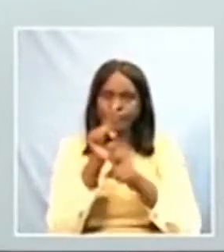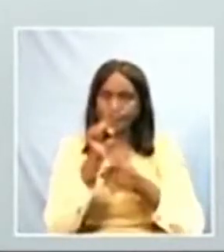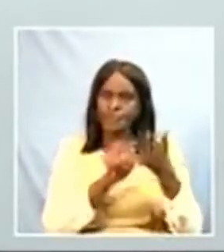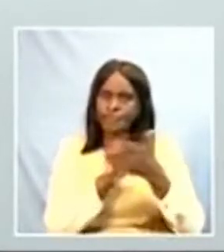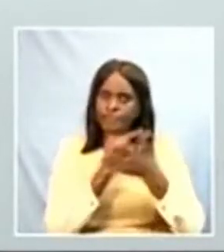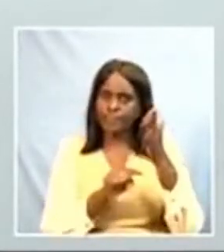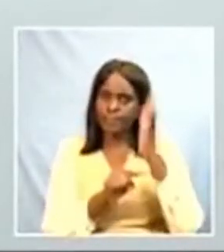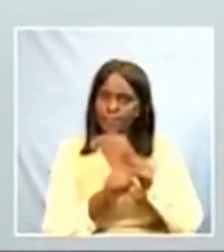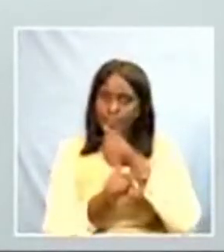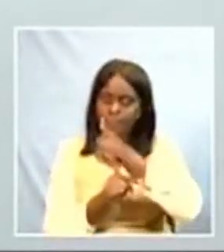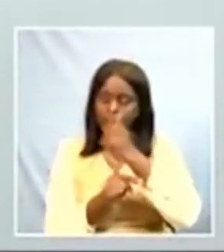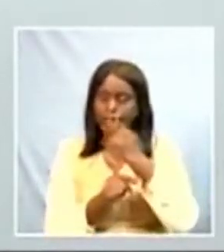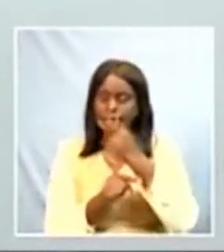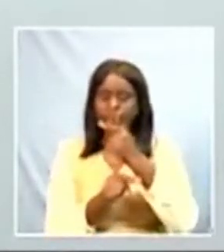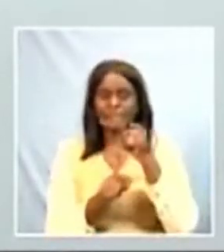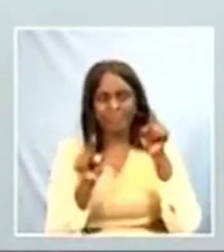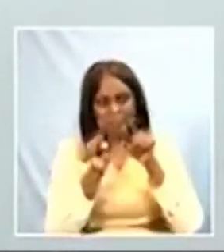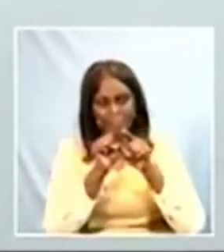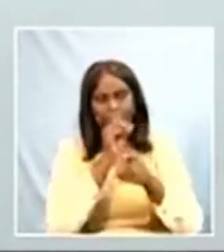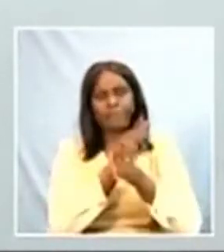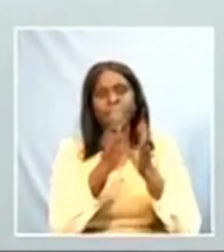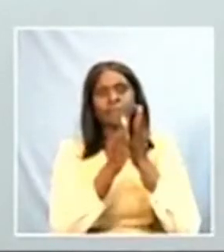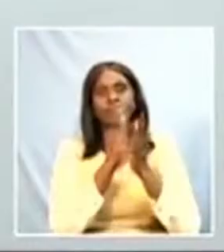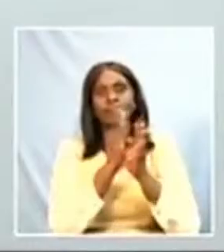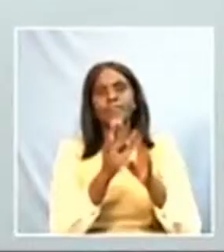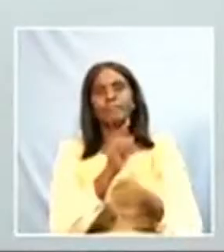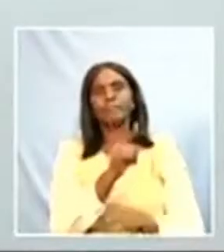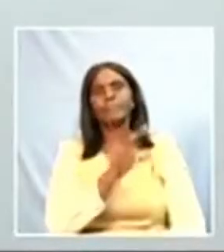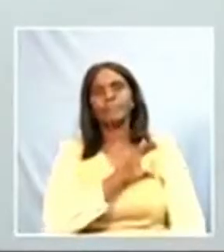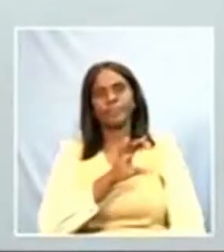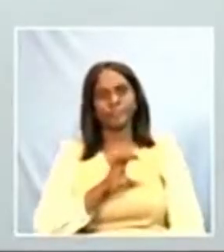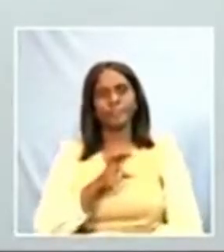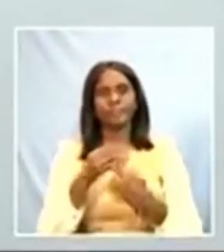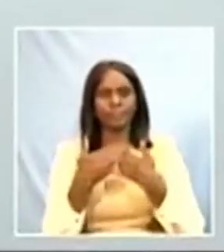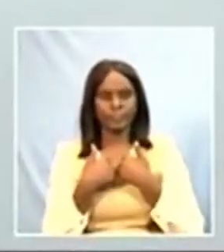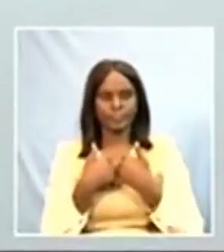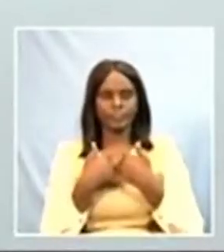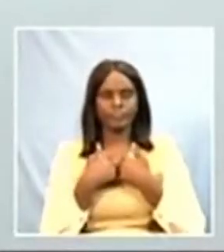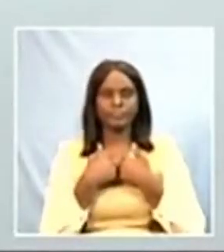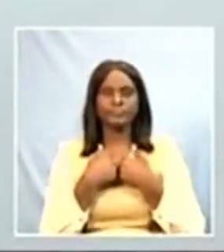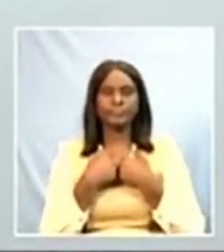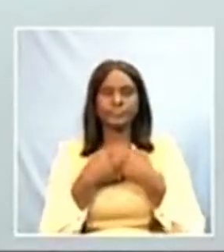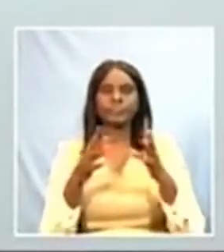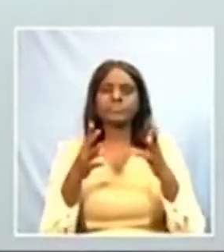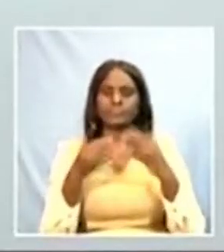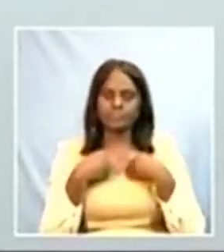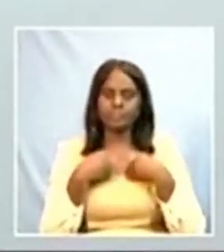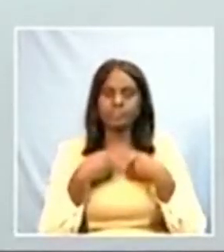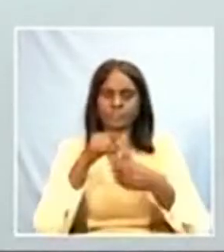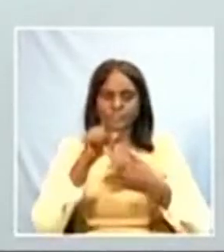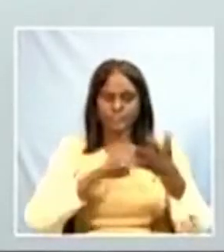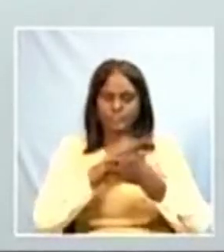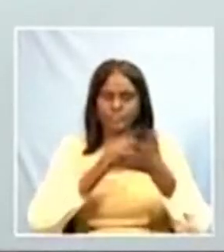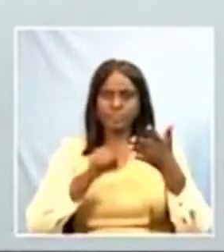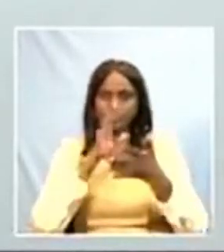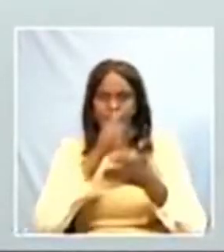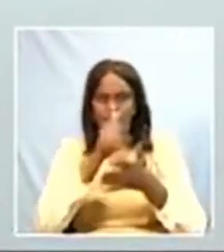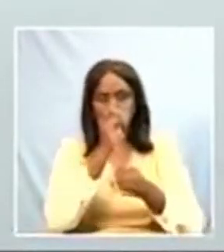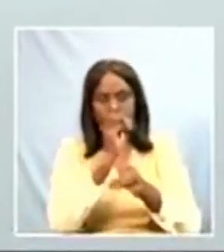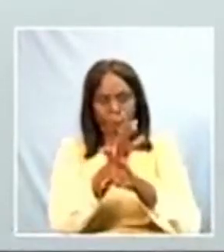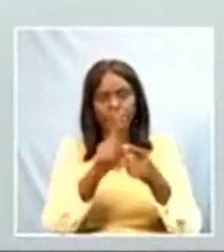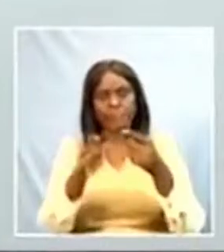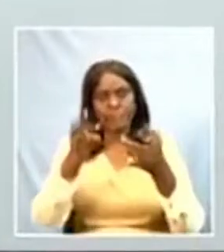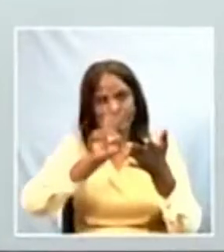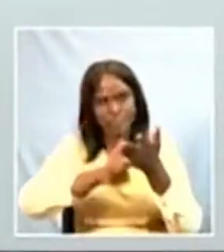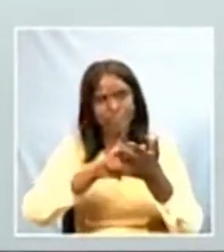terminate? He said that the same contractor had contended the termination. That means he was willing to do the